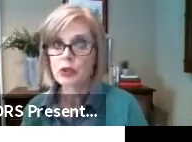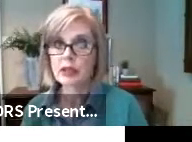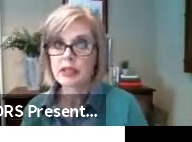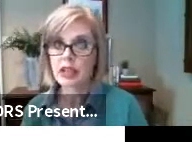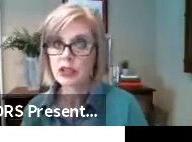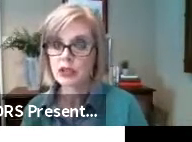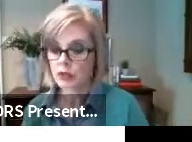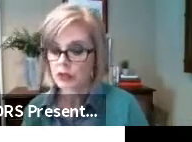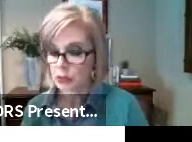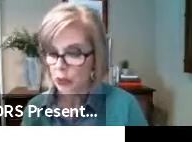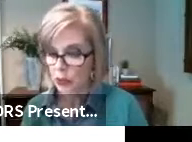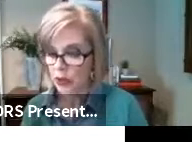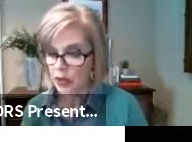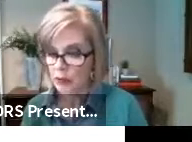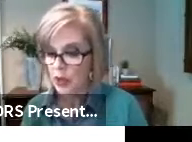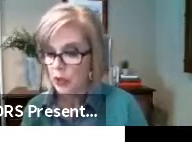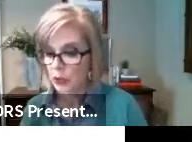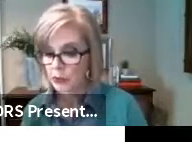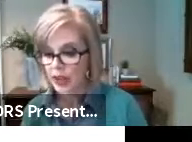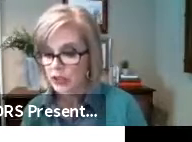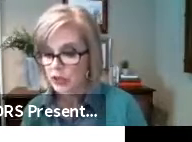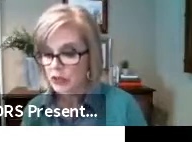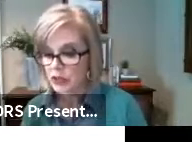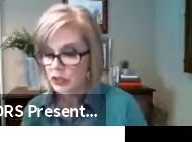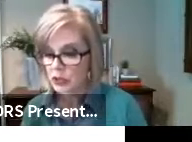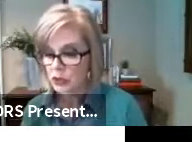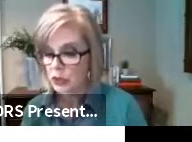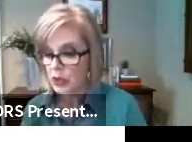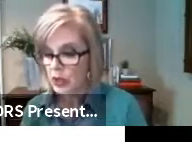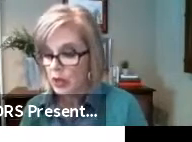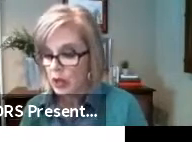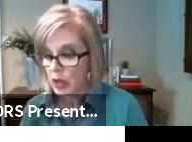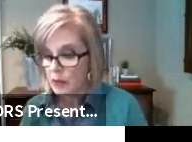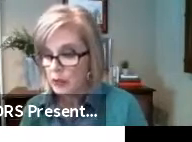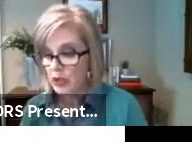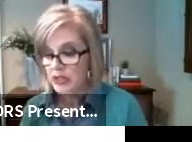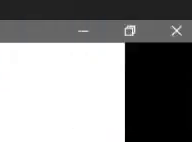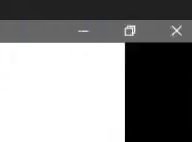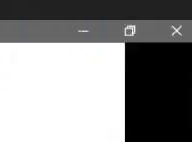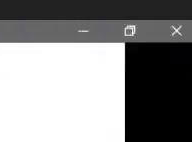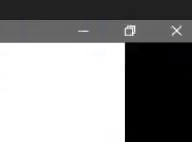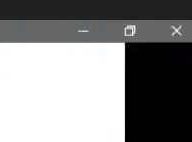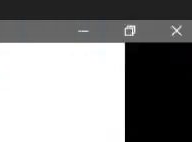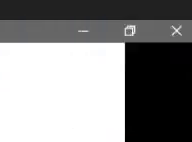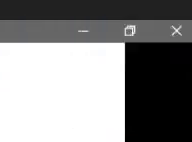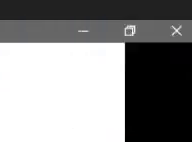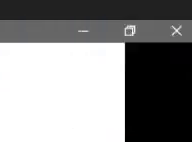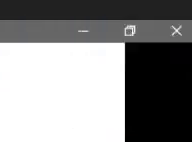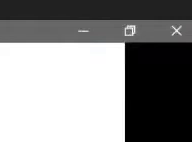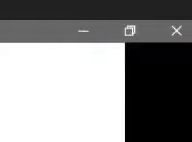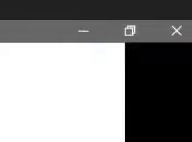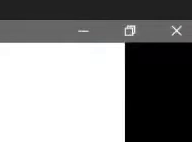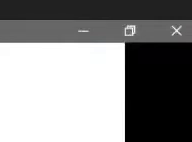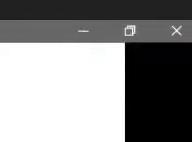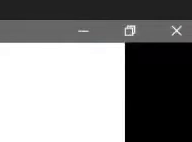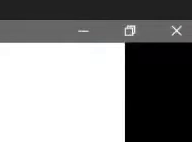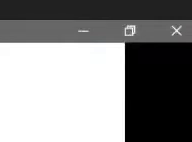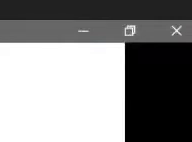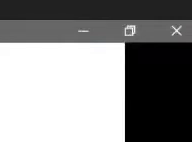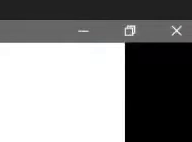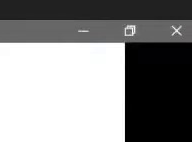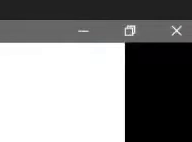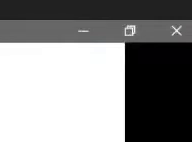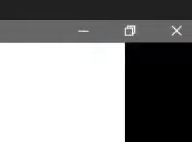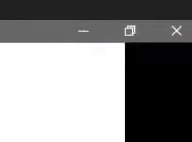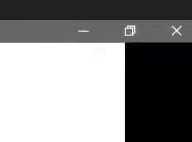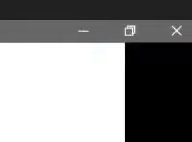Children's Rehabilitation Services Program, which provides services to address health care needs to children and youth up